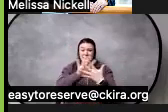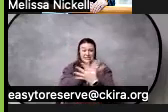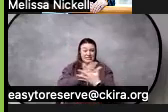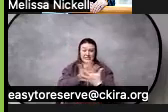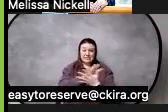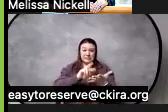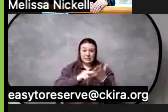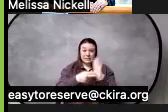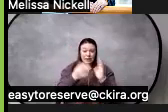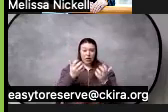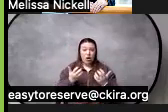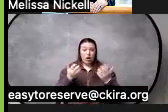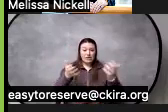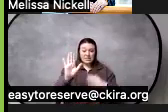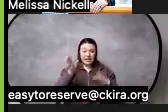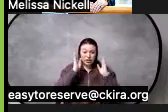attention.